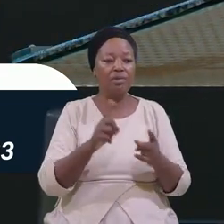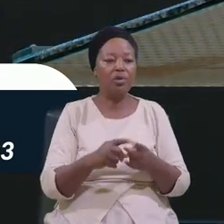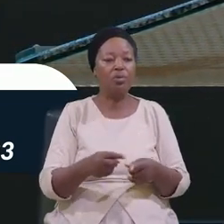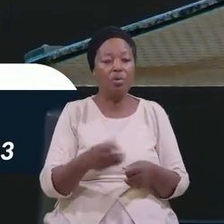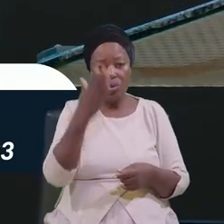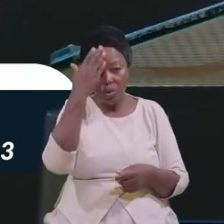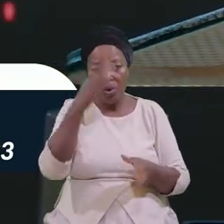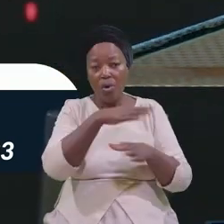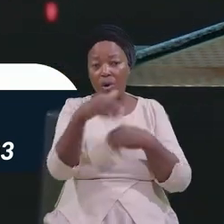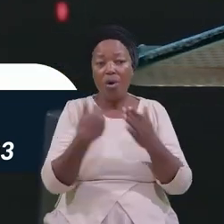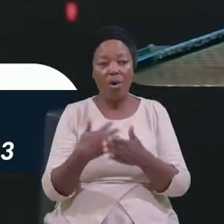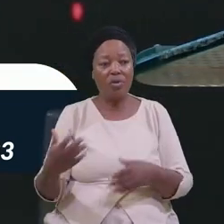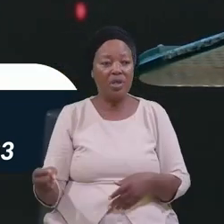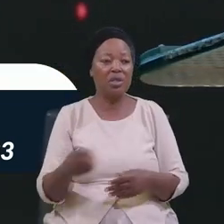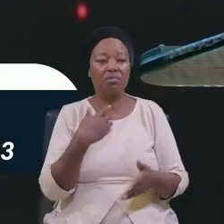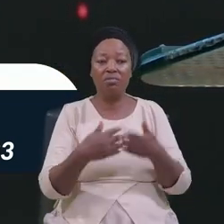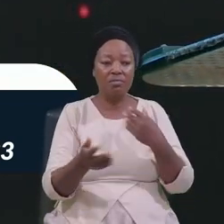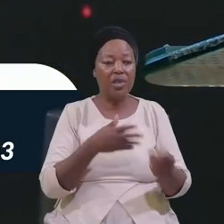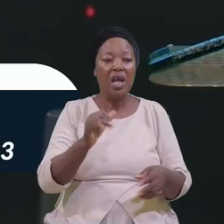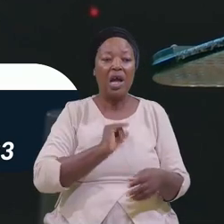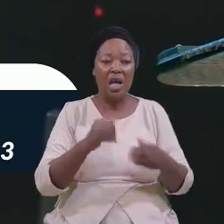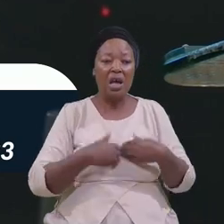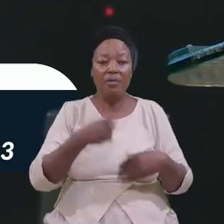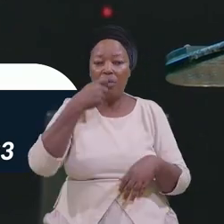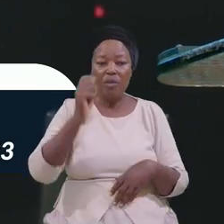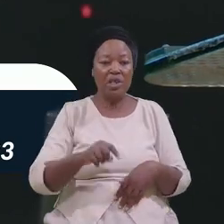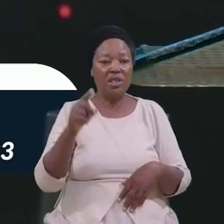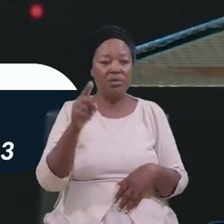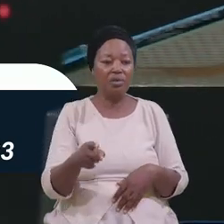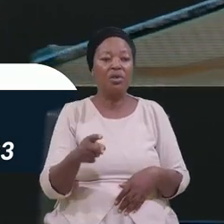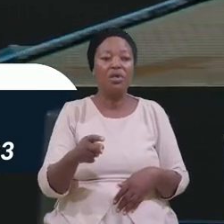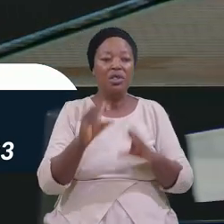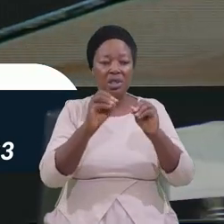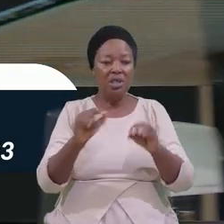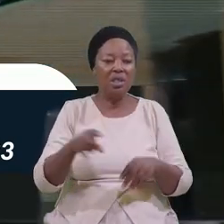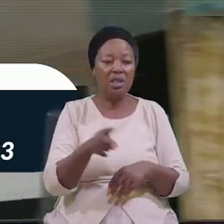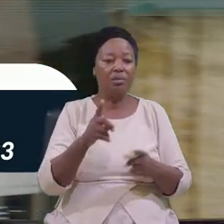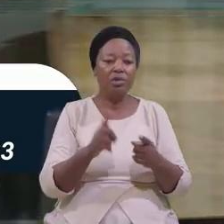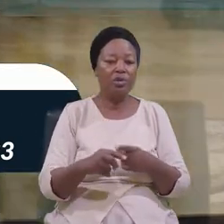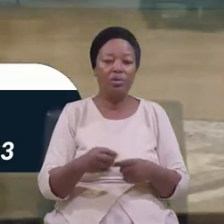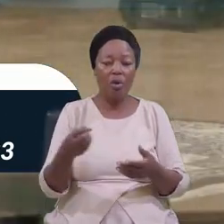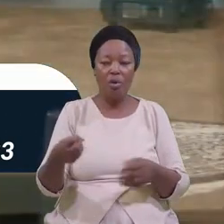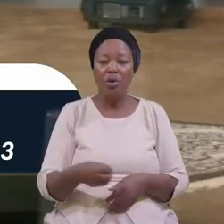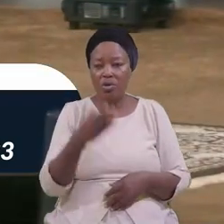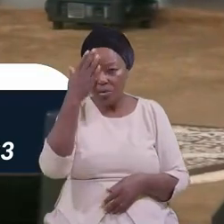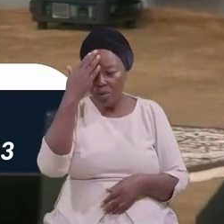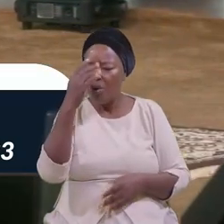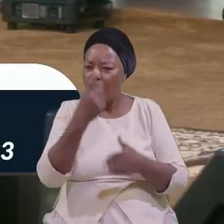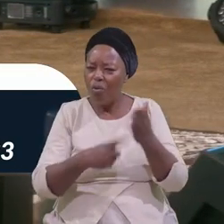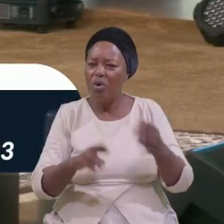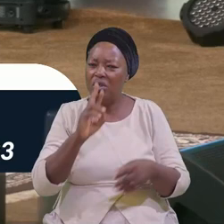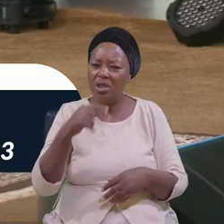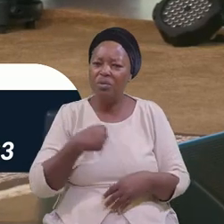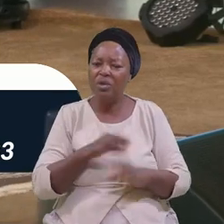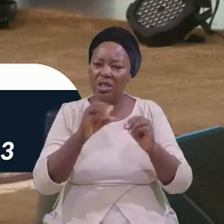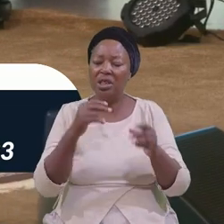all things whatsoever I have commanded you. Teaching them to observe. What are we teaching the people that we go